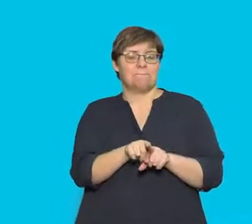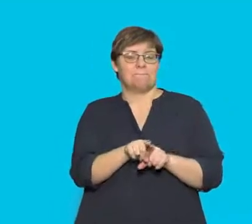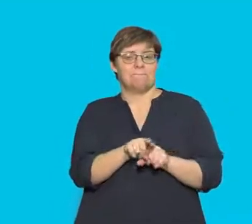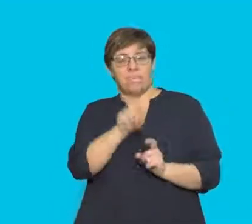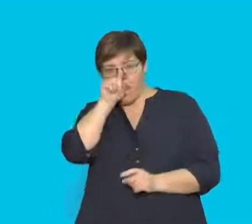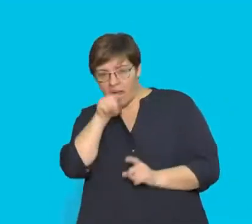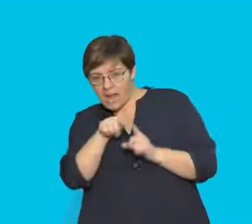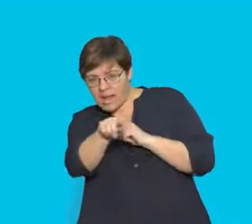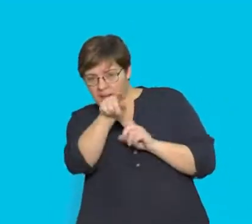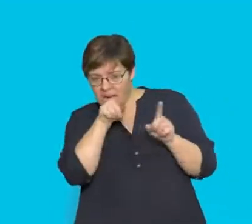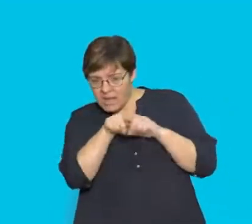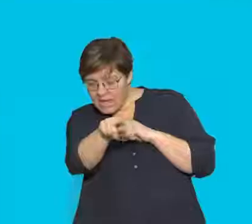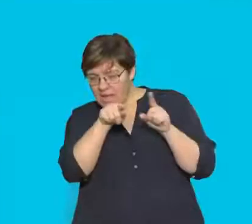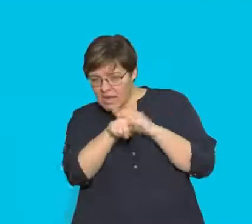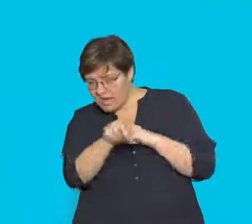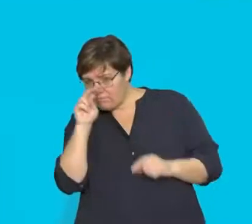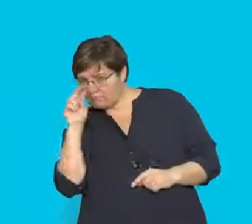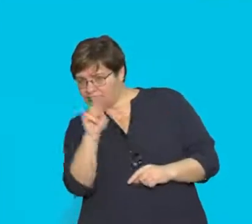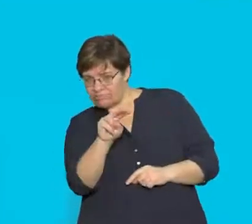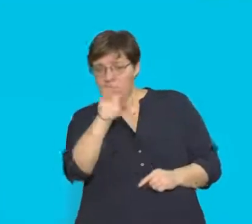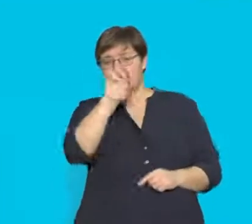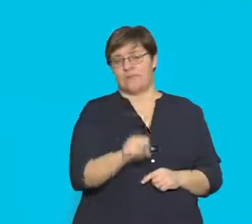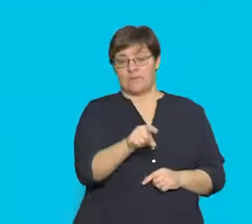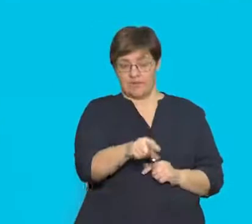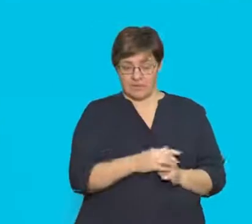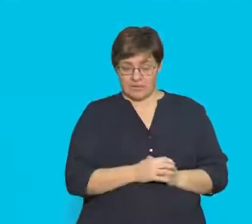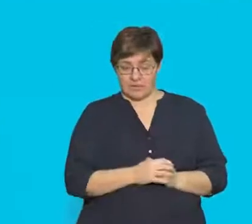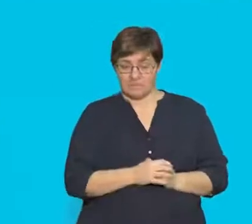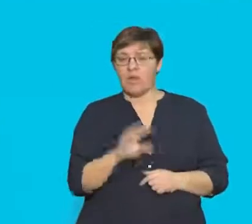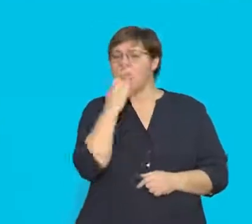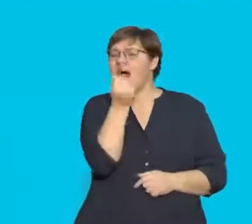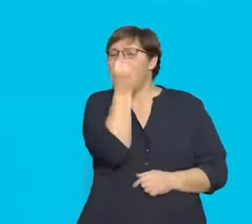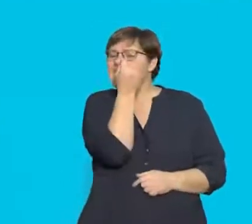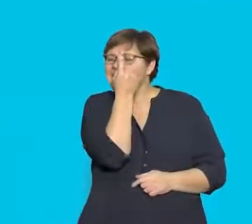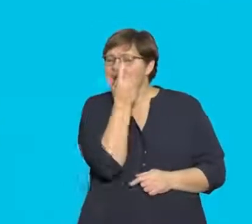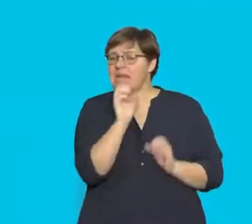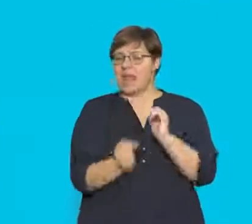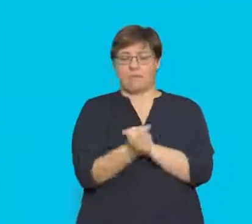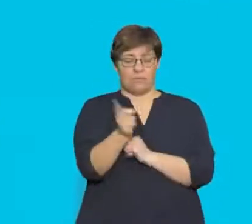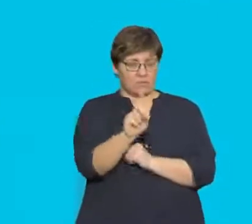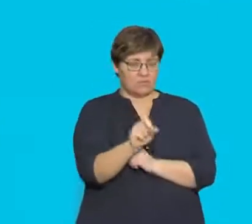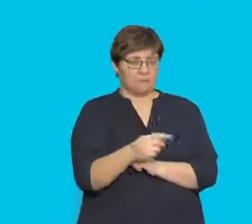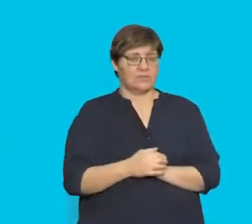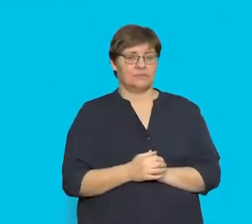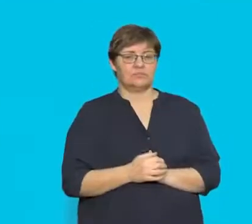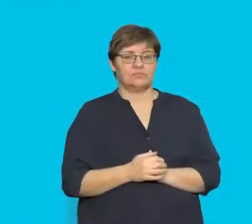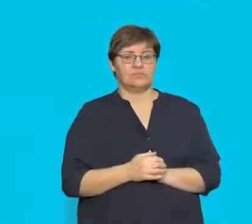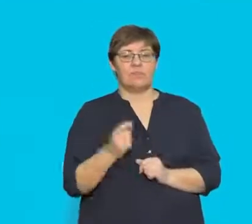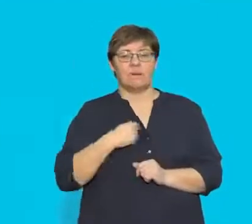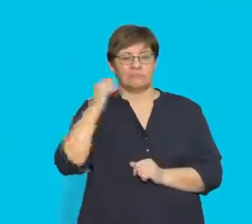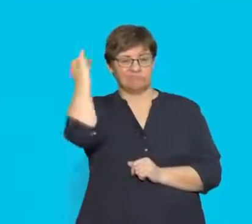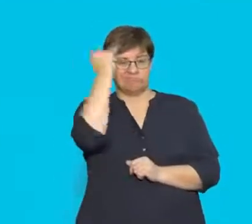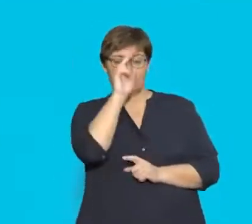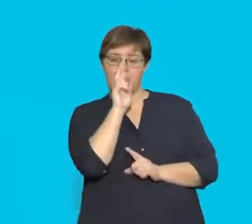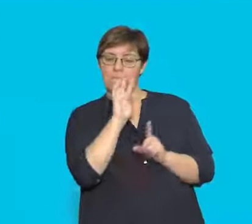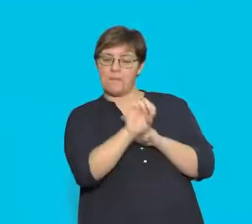line pattern of a magnet. Now, just to understand what's happening here, we're wanting to do a little bit of a